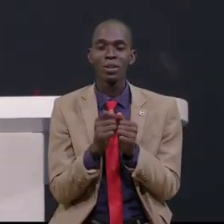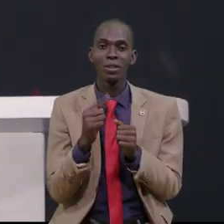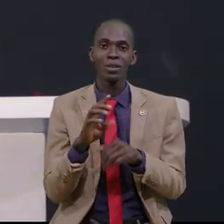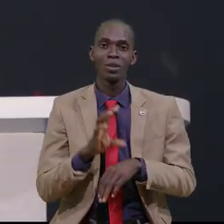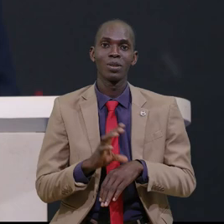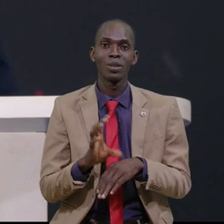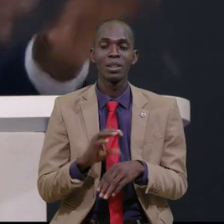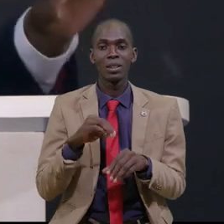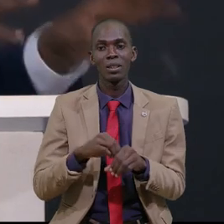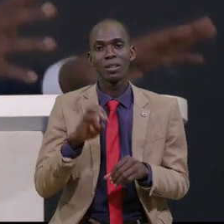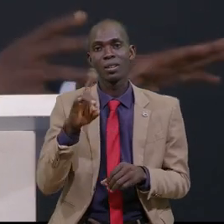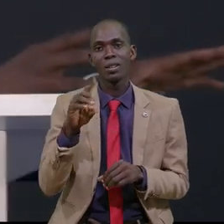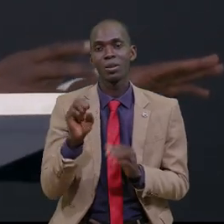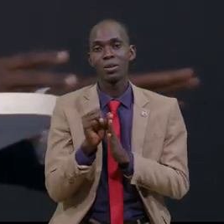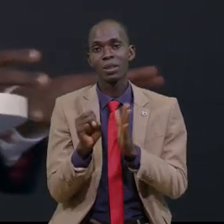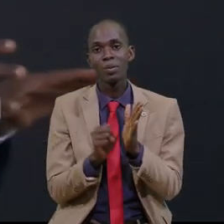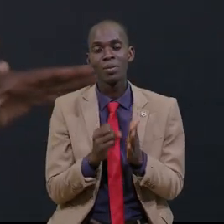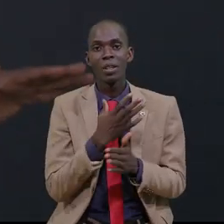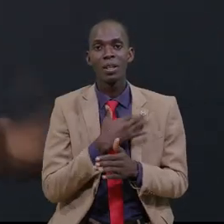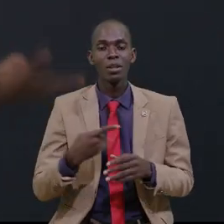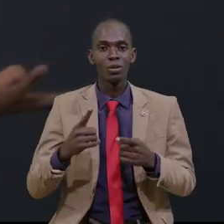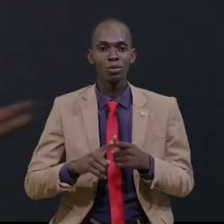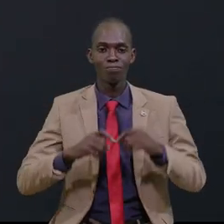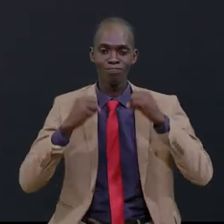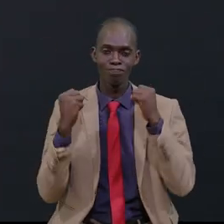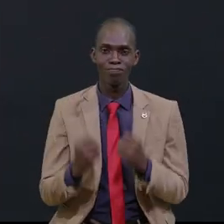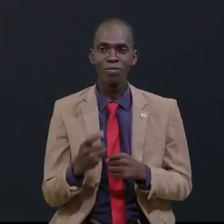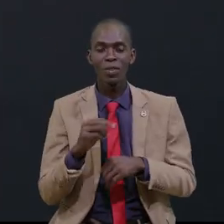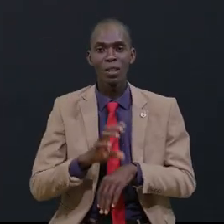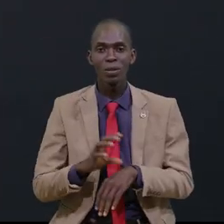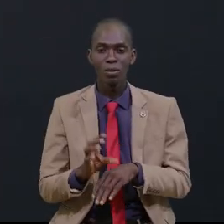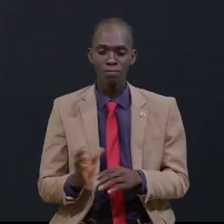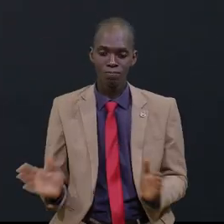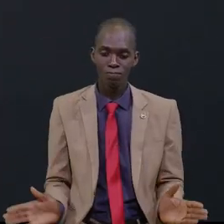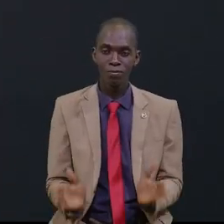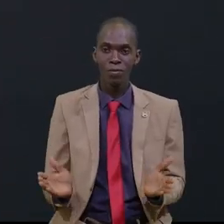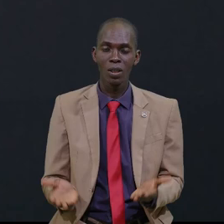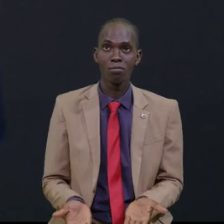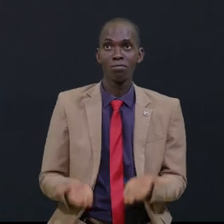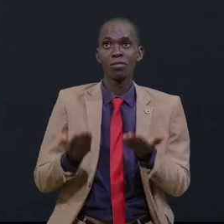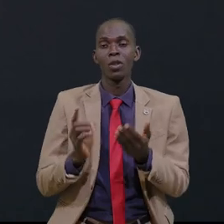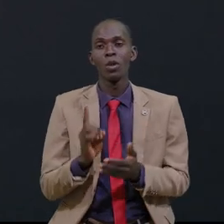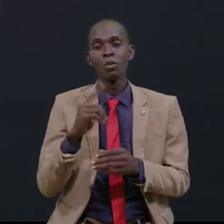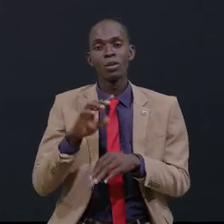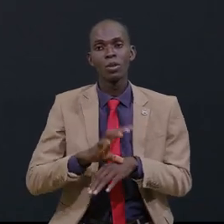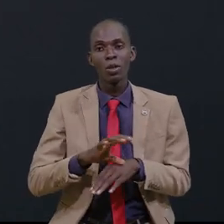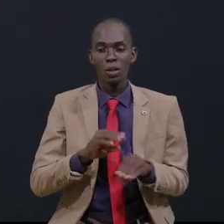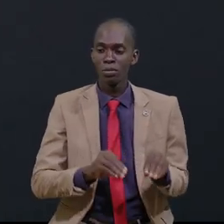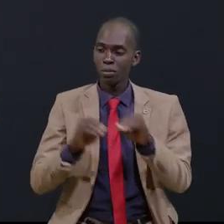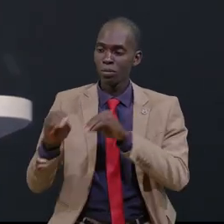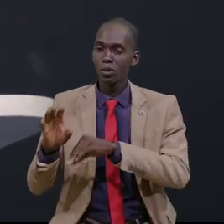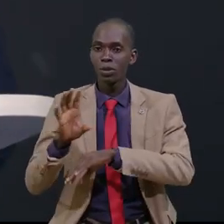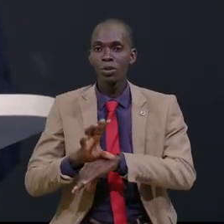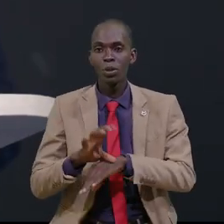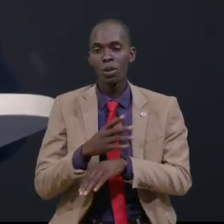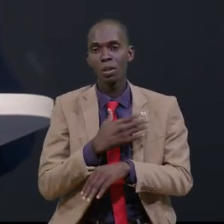Edo State and to strengthen the church, lift up the church, place the church and the ministers of